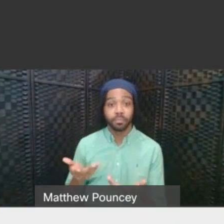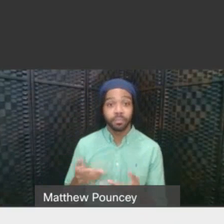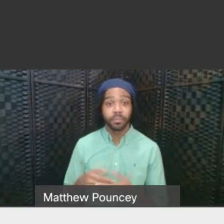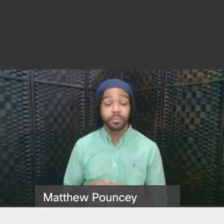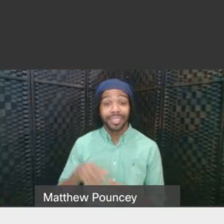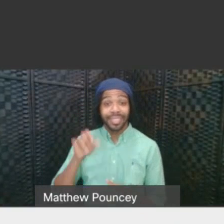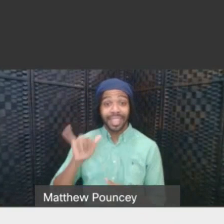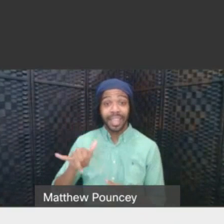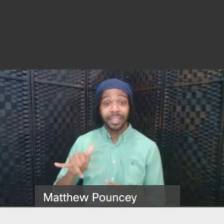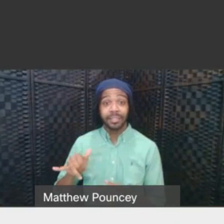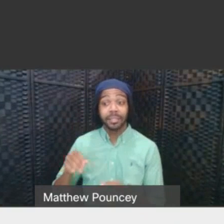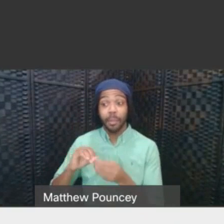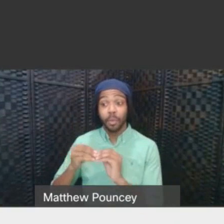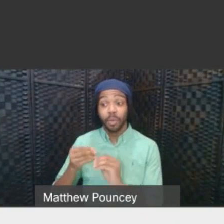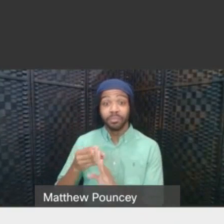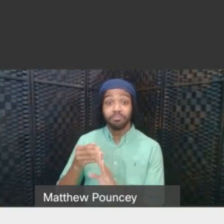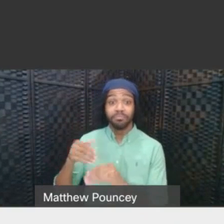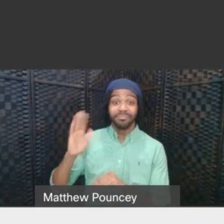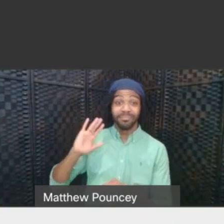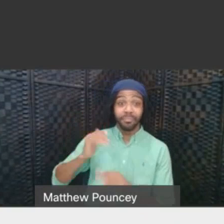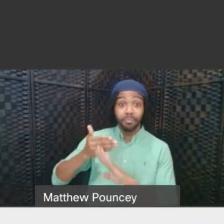That number was down below 15